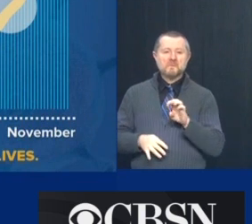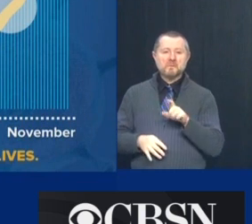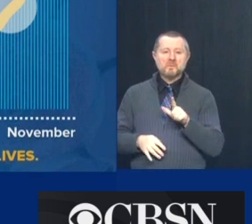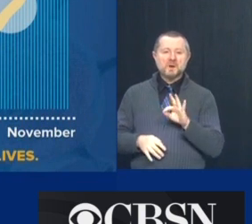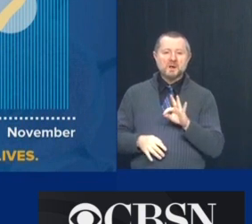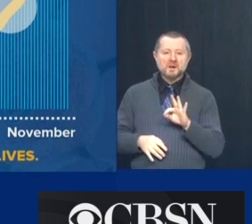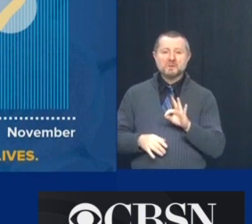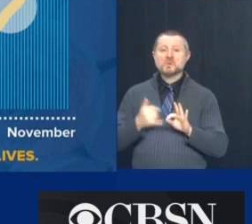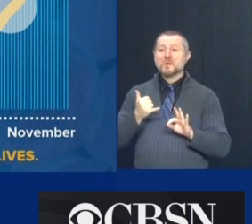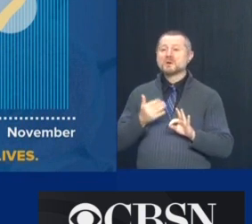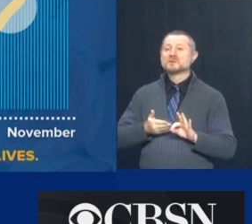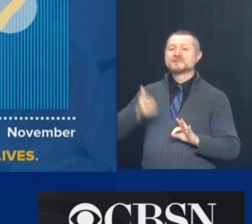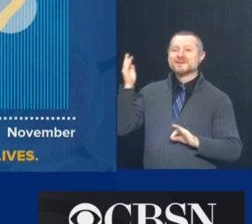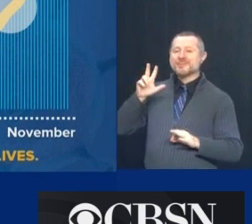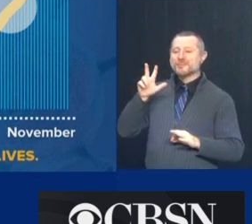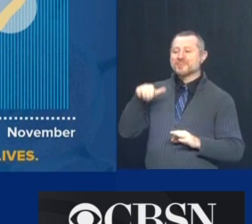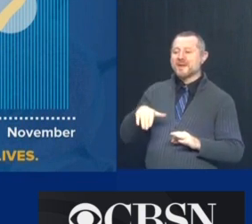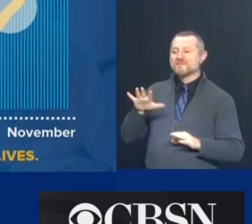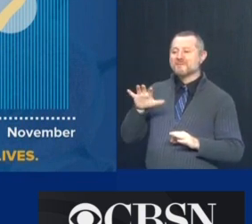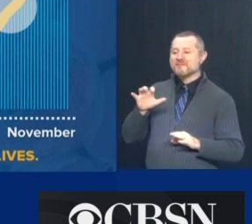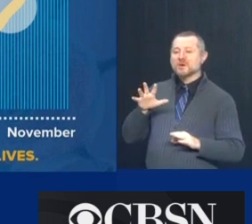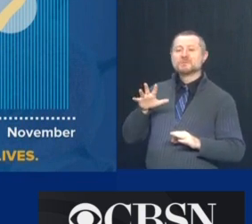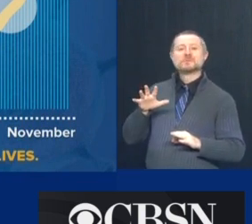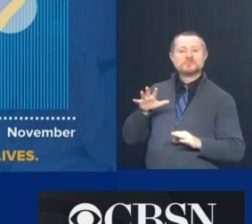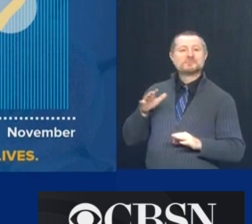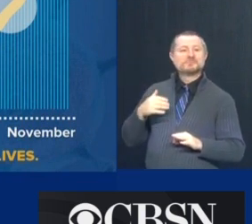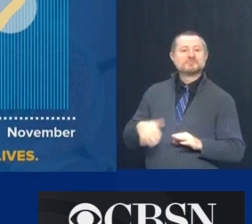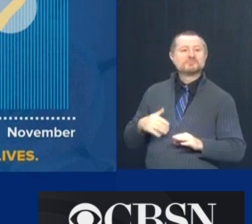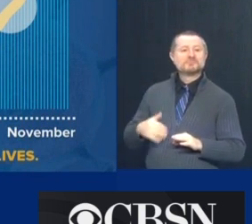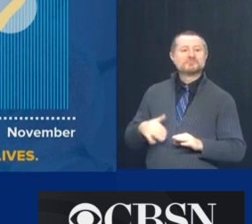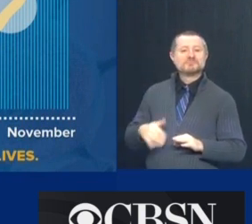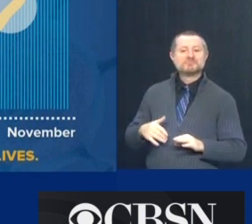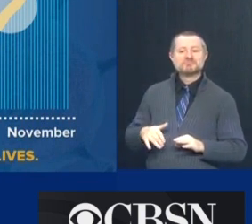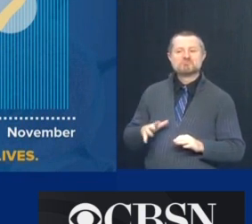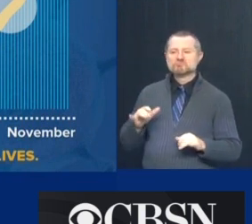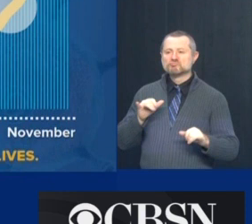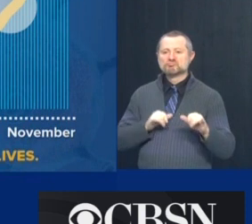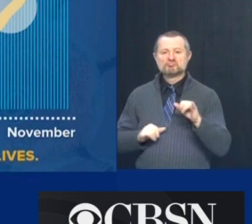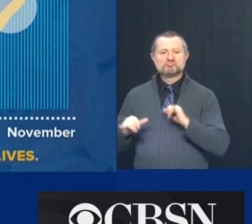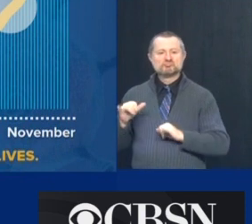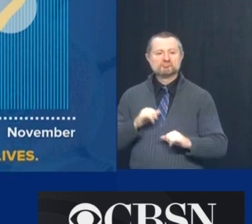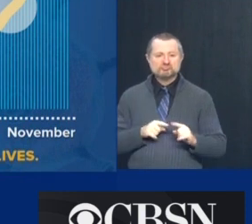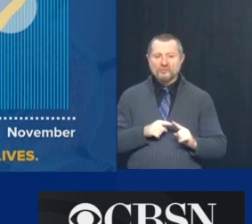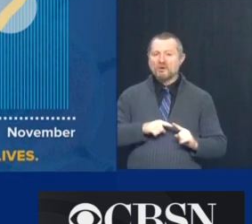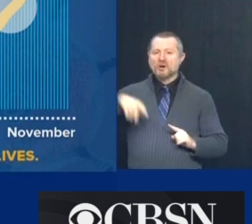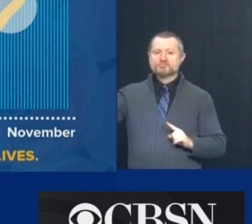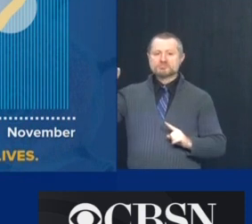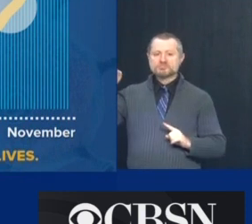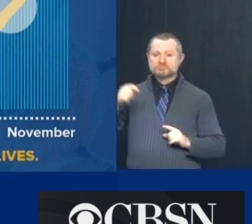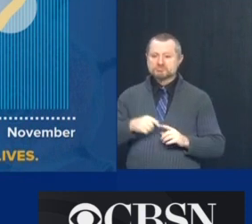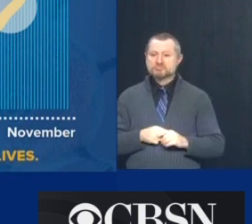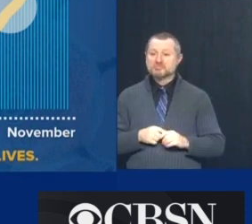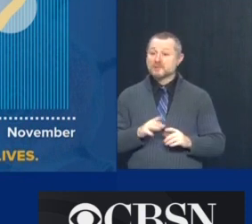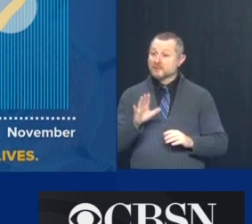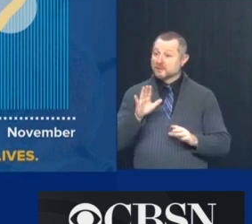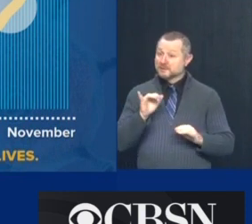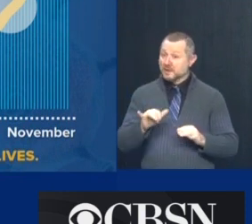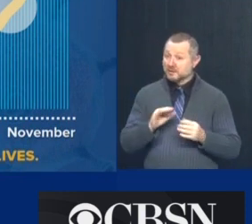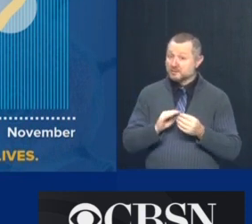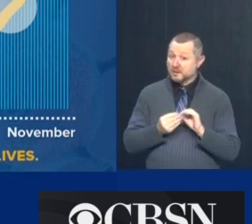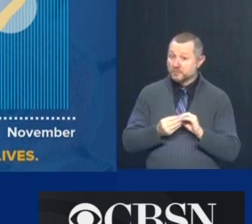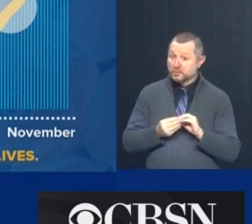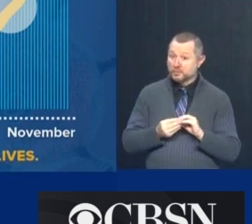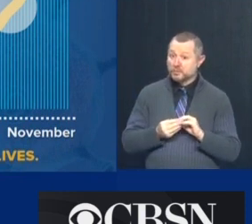at 3,500, okay? Since the end of June. And that is before feeling